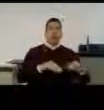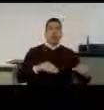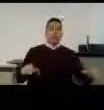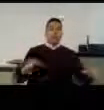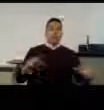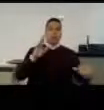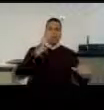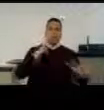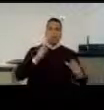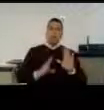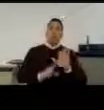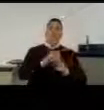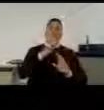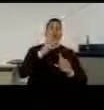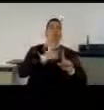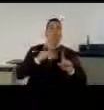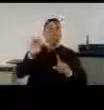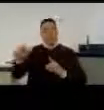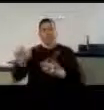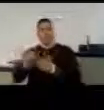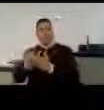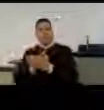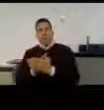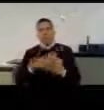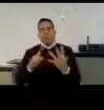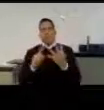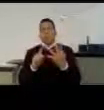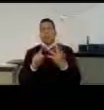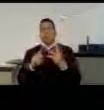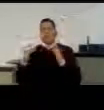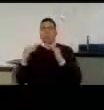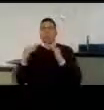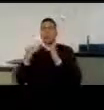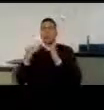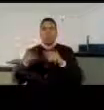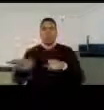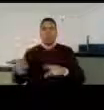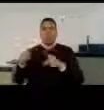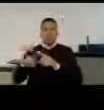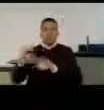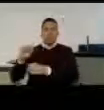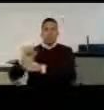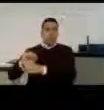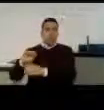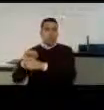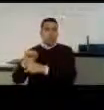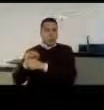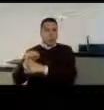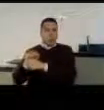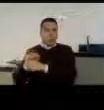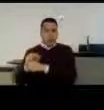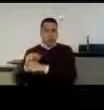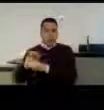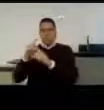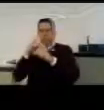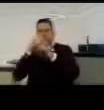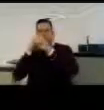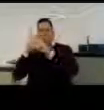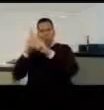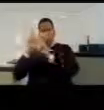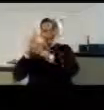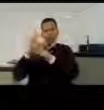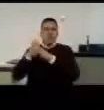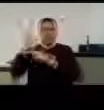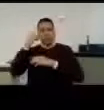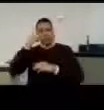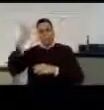this law. Equality of opportunity. That means no matter what our disability, we should have equal opportunities to pursue our